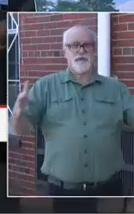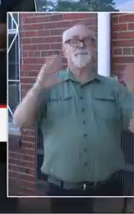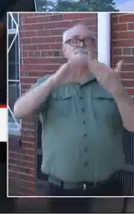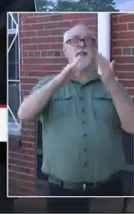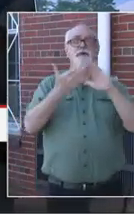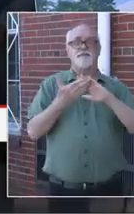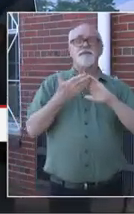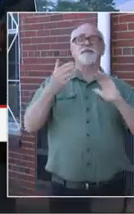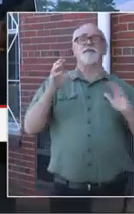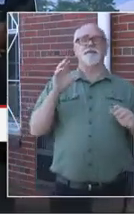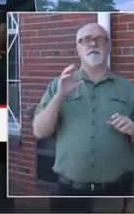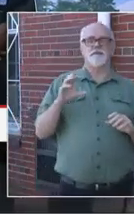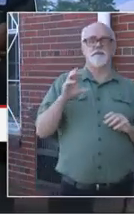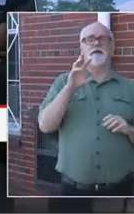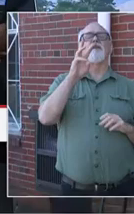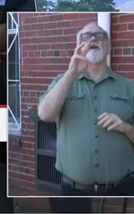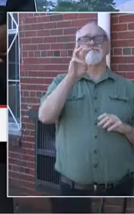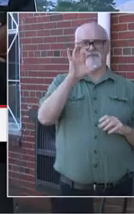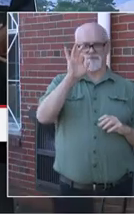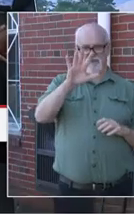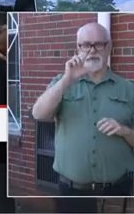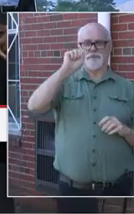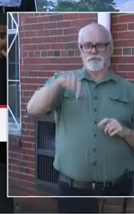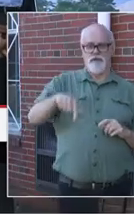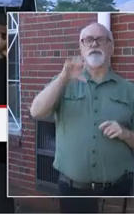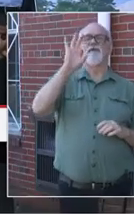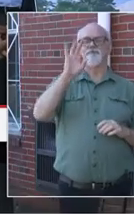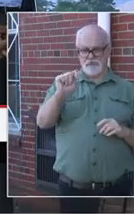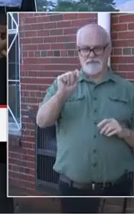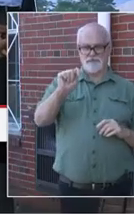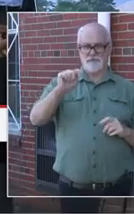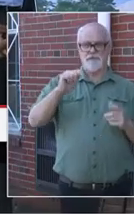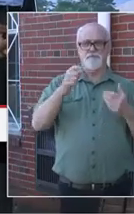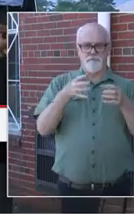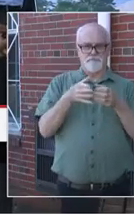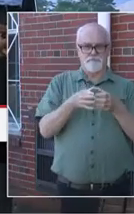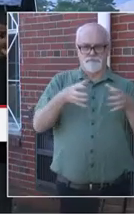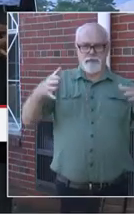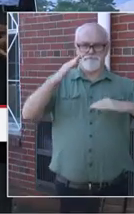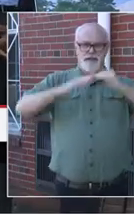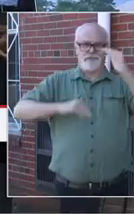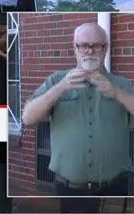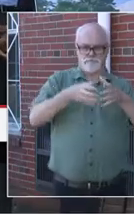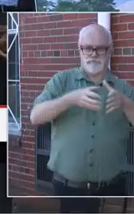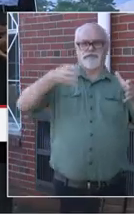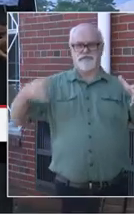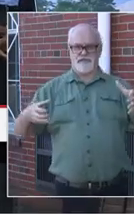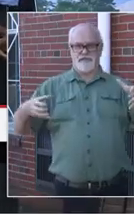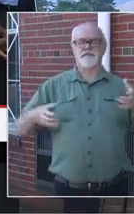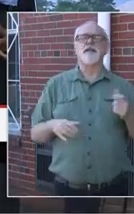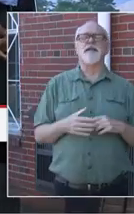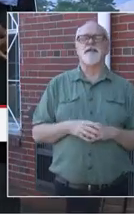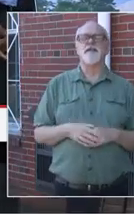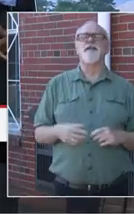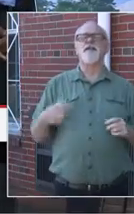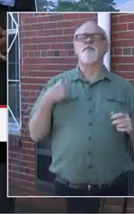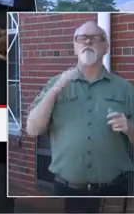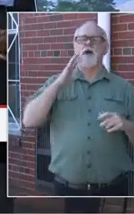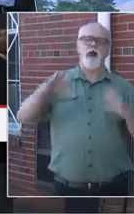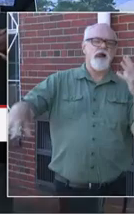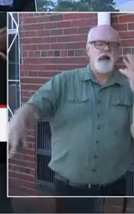and inspired by the school's namesake, the naturalist John Burroughs, we are putting in planter